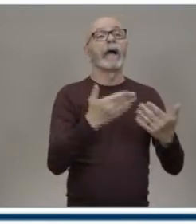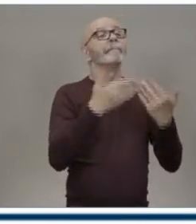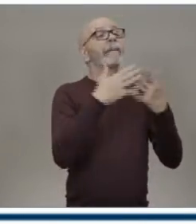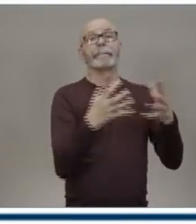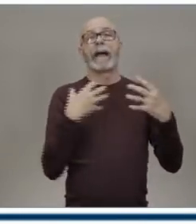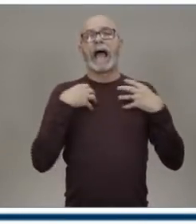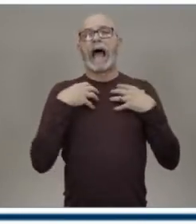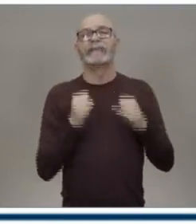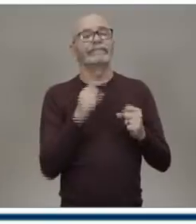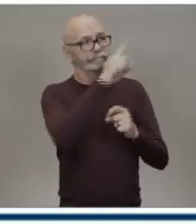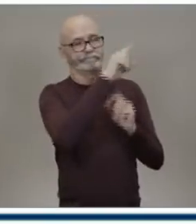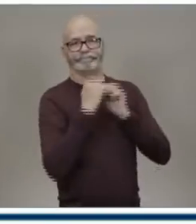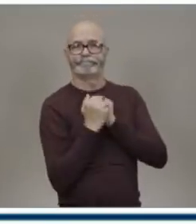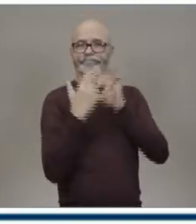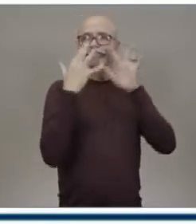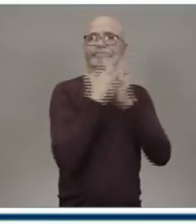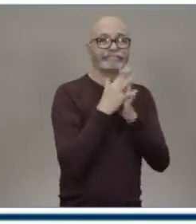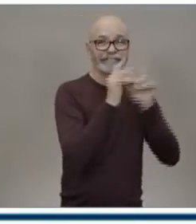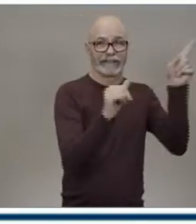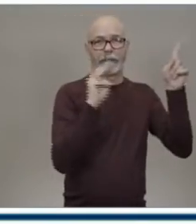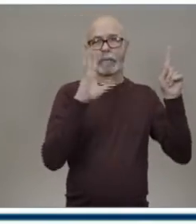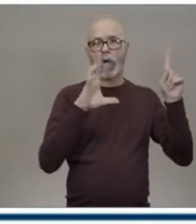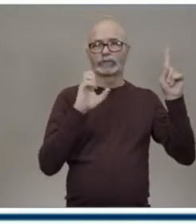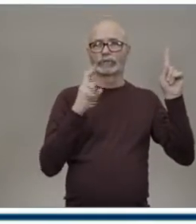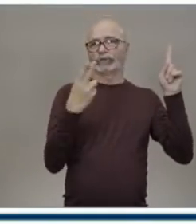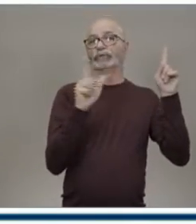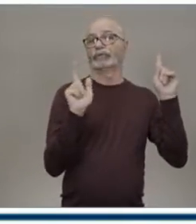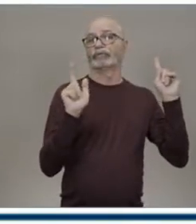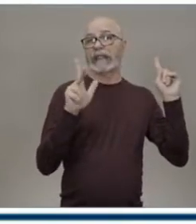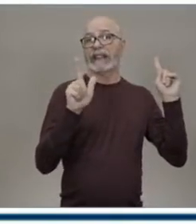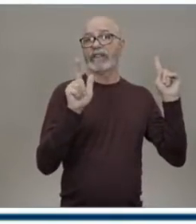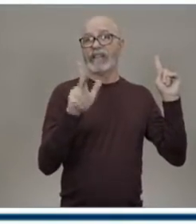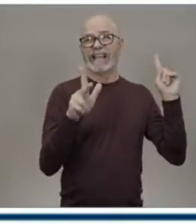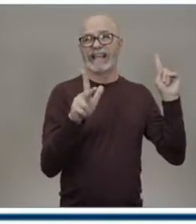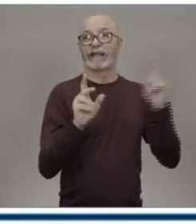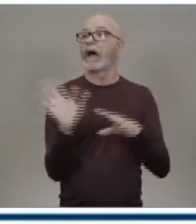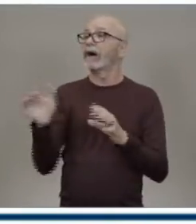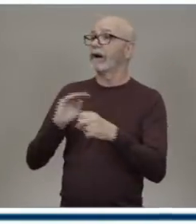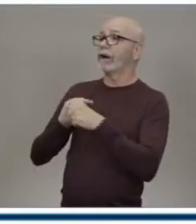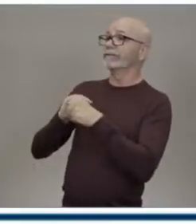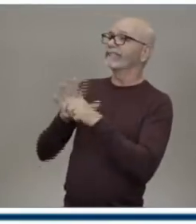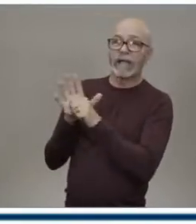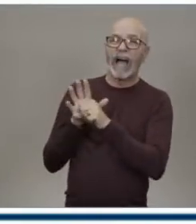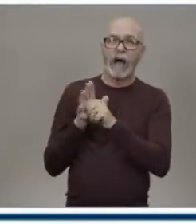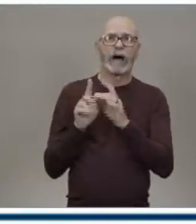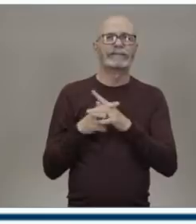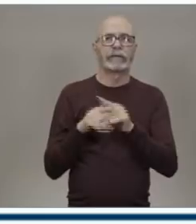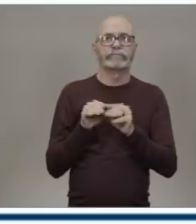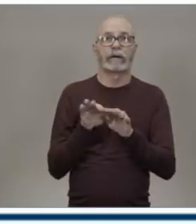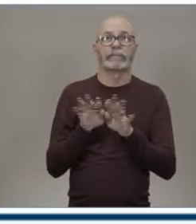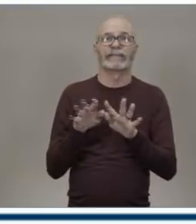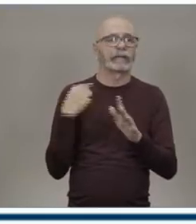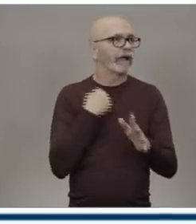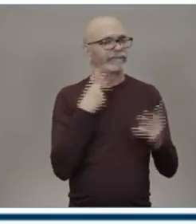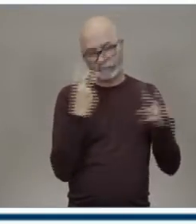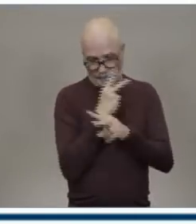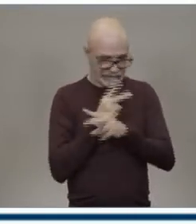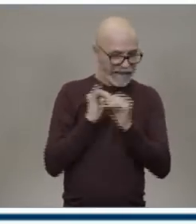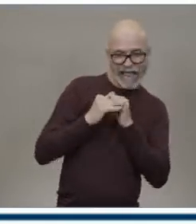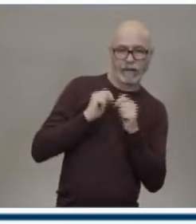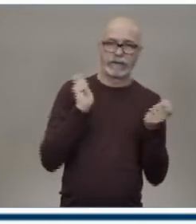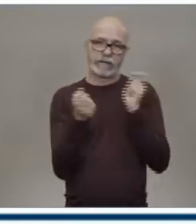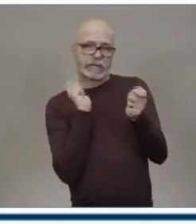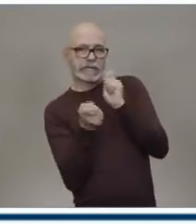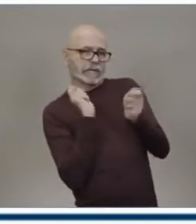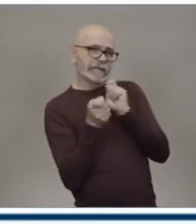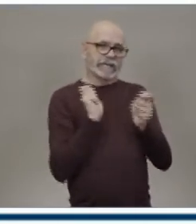March the 23rd, and as the pandemic has evolved, we've revised that 40 times to implement restrictions, to